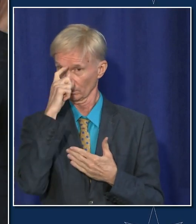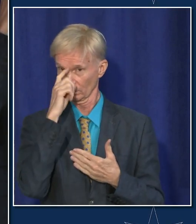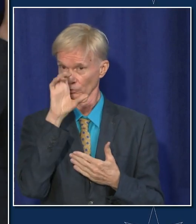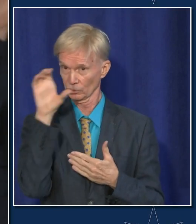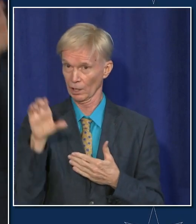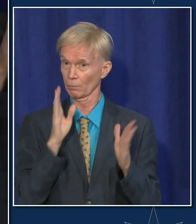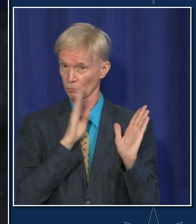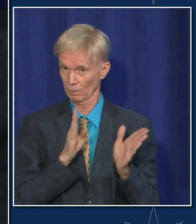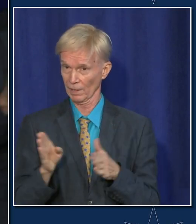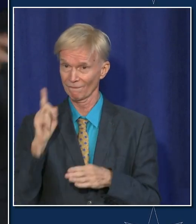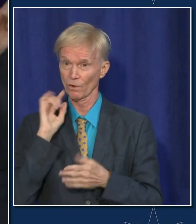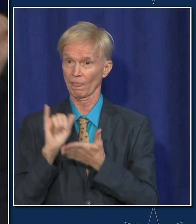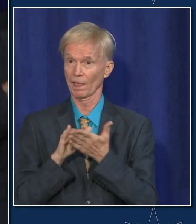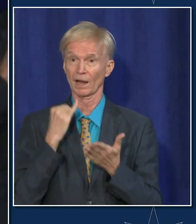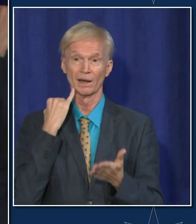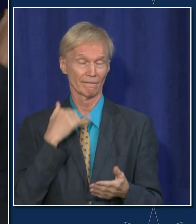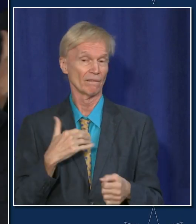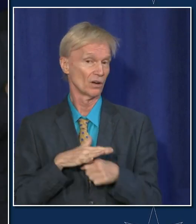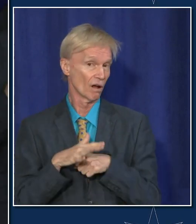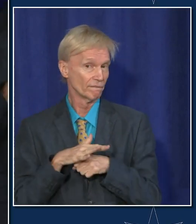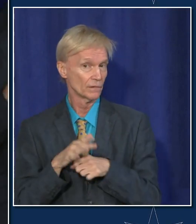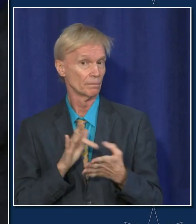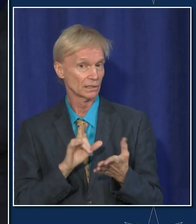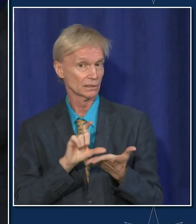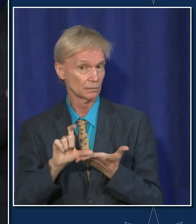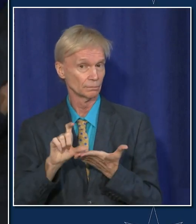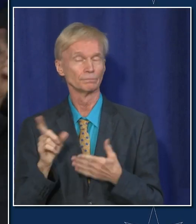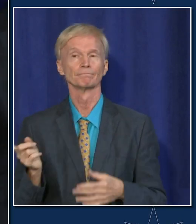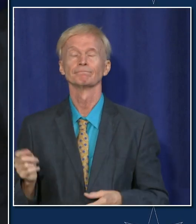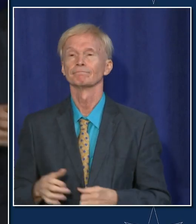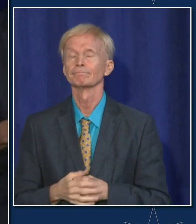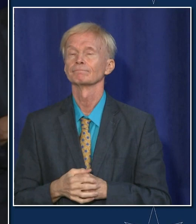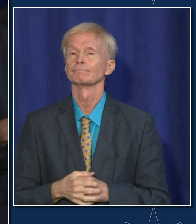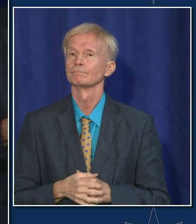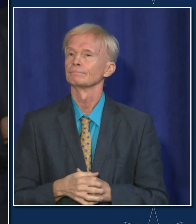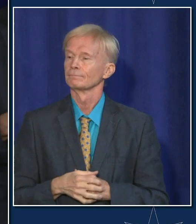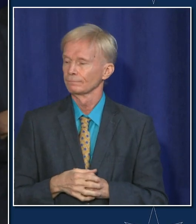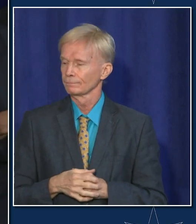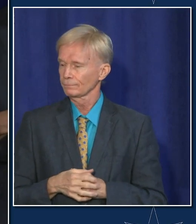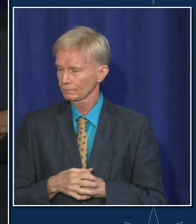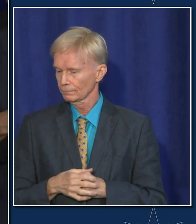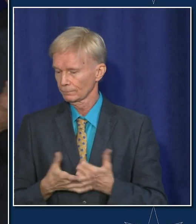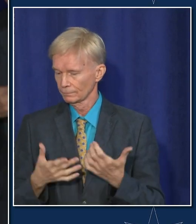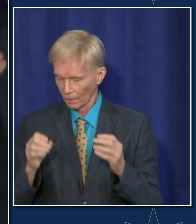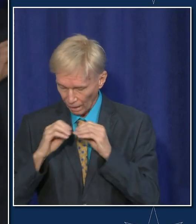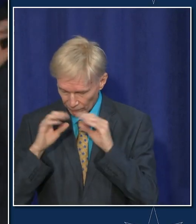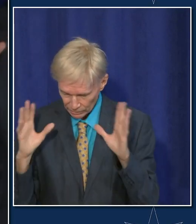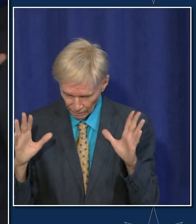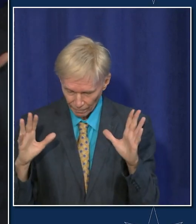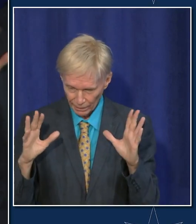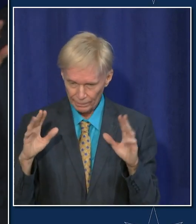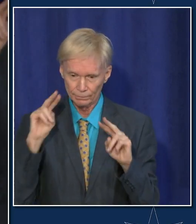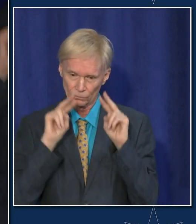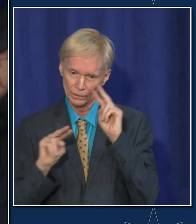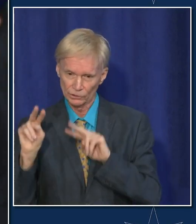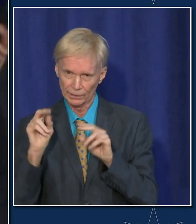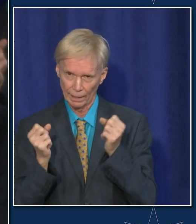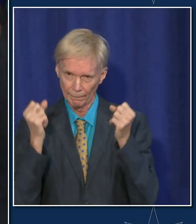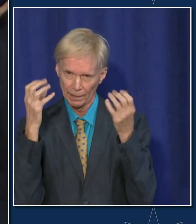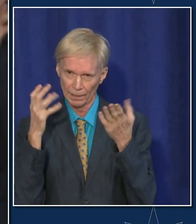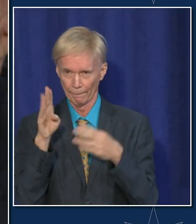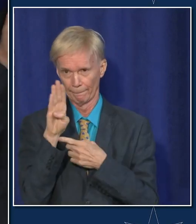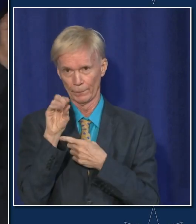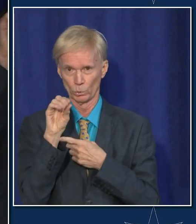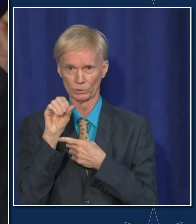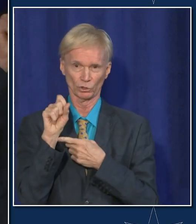booster vaccinations? Is there enough medicine to go around? Yep. So obviously, we've been watching the booster conversation very